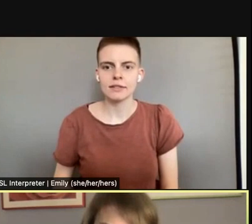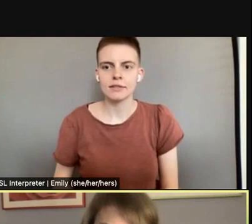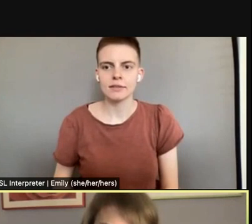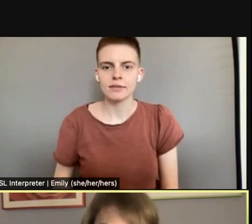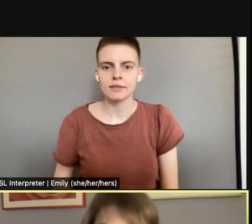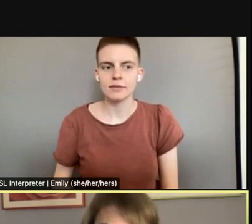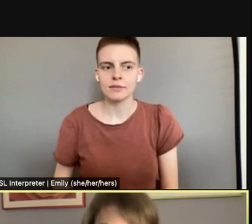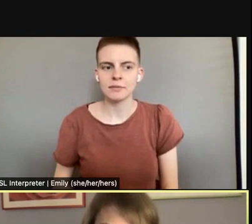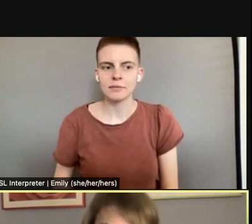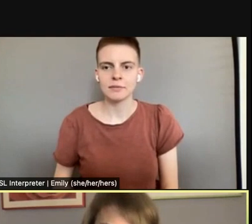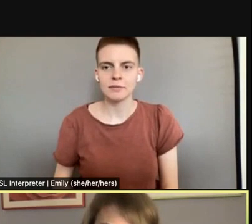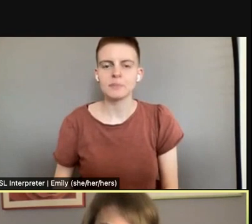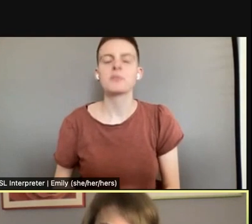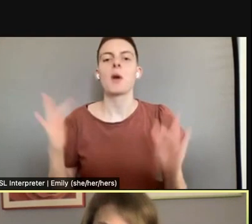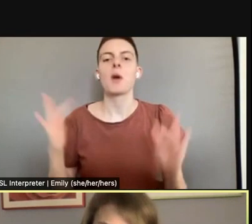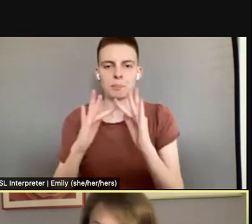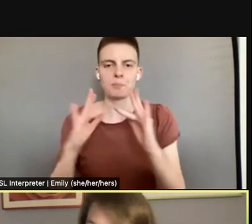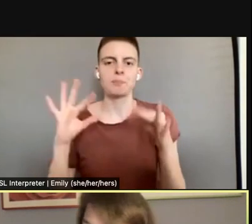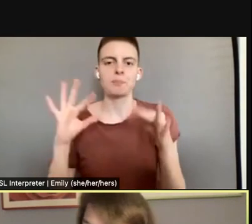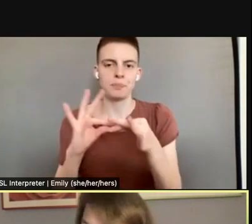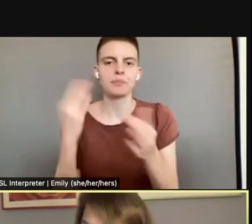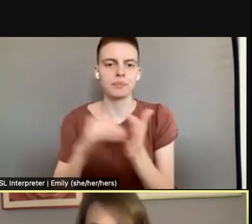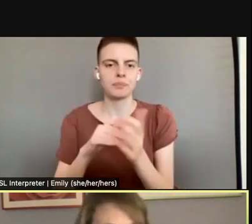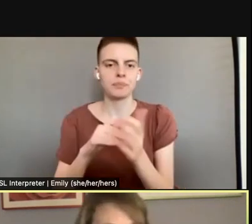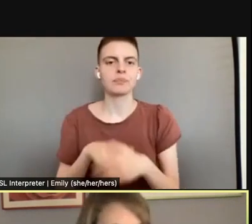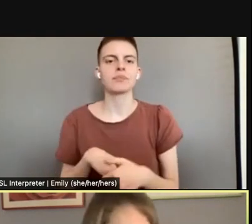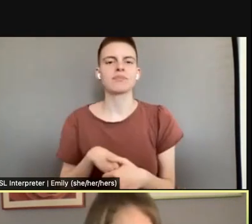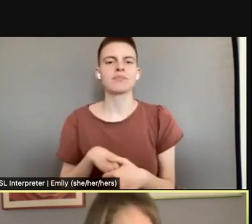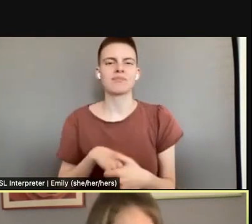sit with that for a moment.